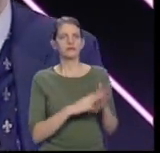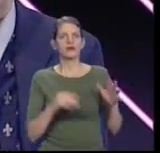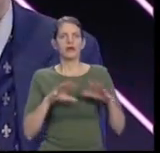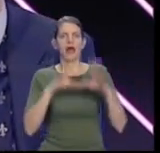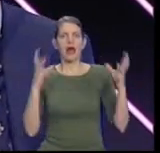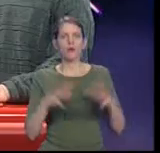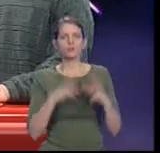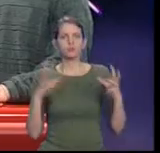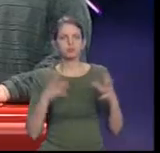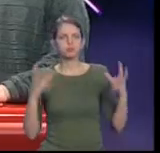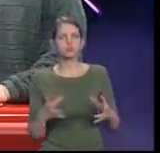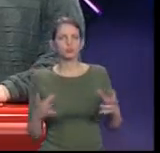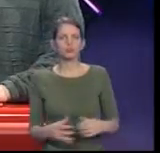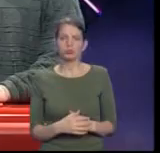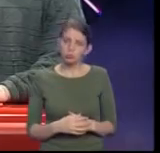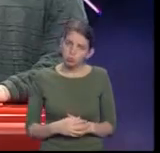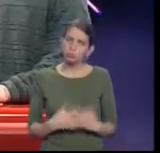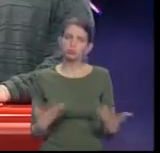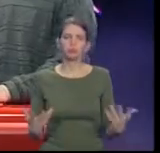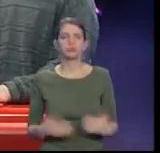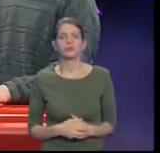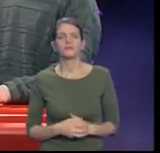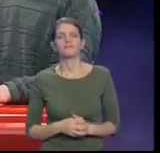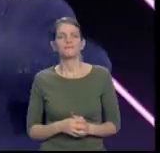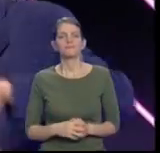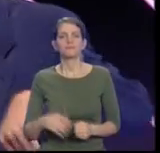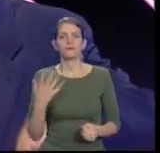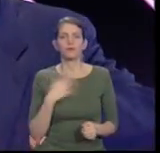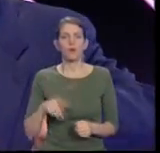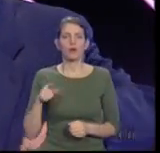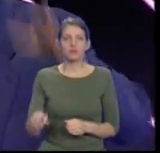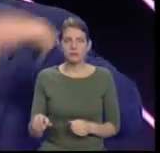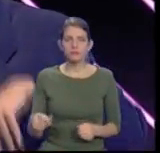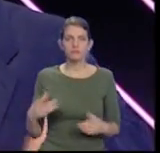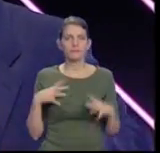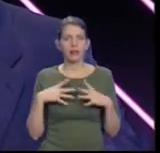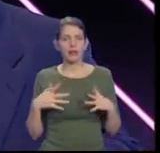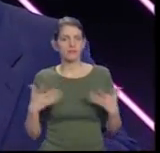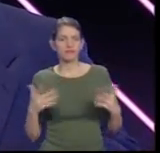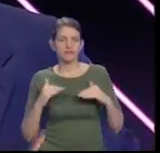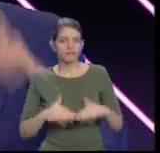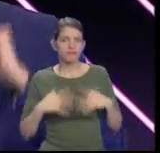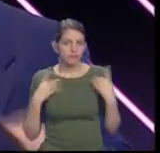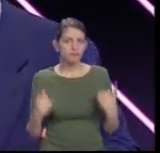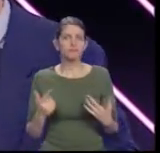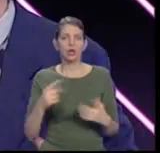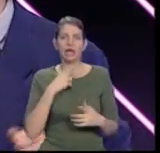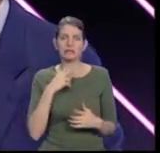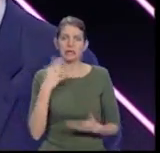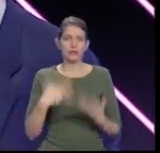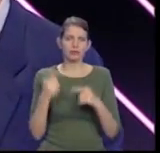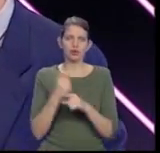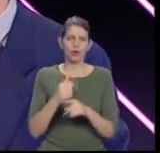you can talk, can't you? Yeah. If you want to join in, just feel free. You know, if you want to join us at any point, we'd like it, because your accents are very good. It's nice, you see. Adds a bit of colour to the show,